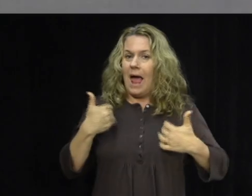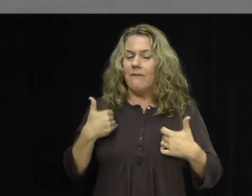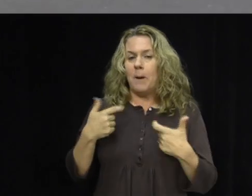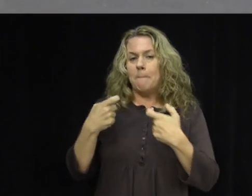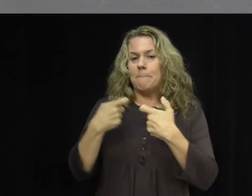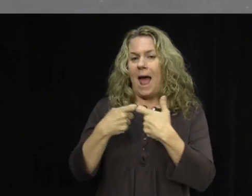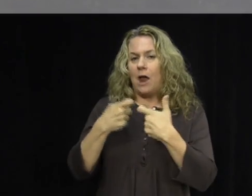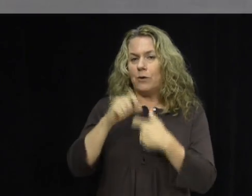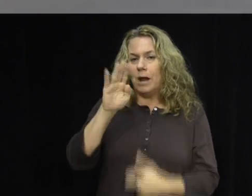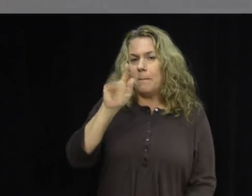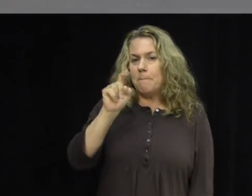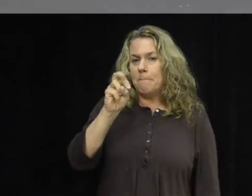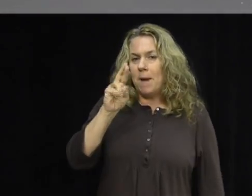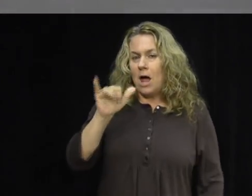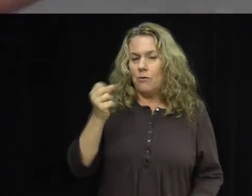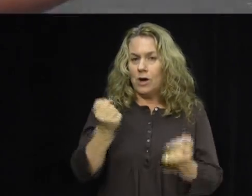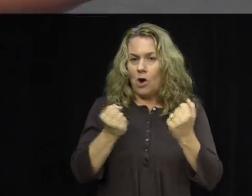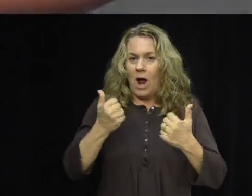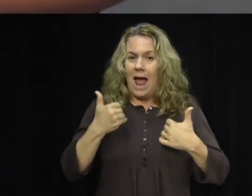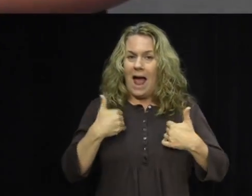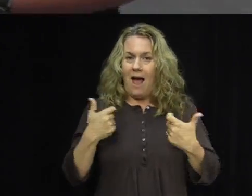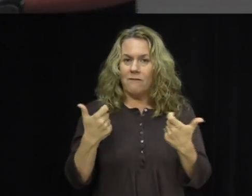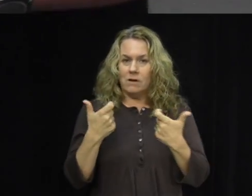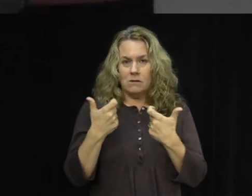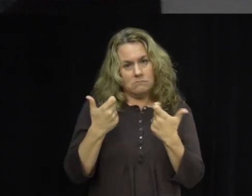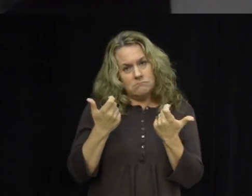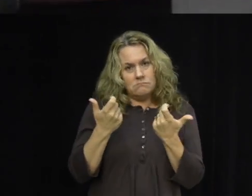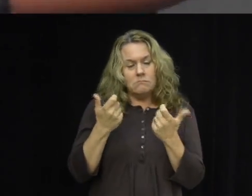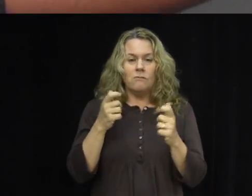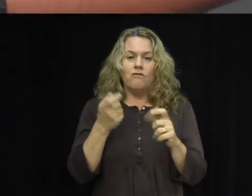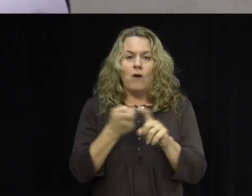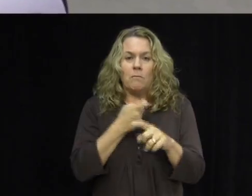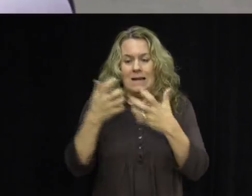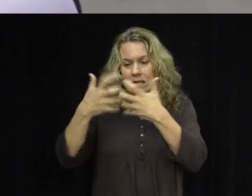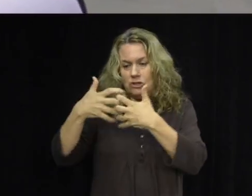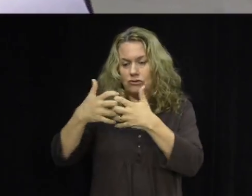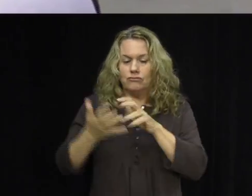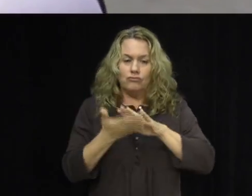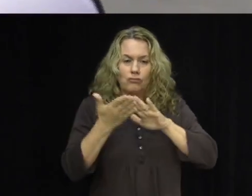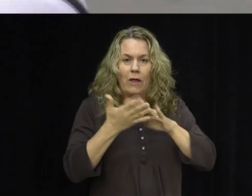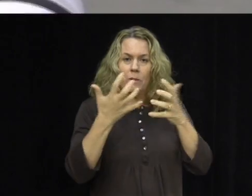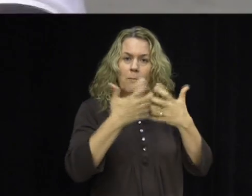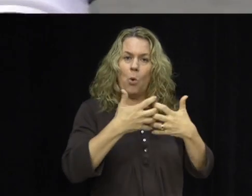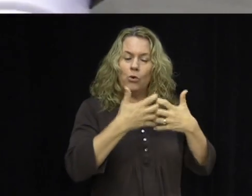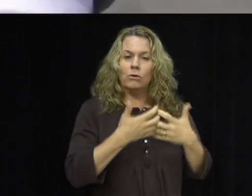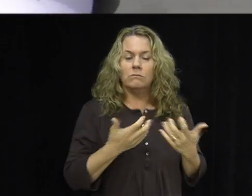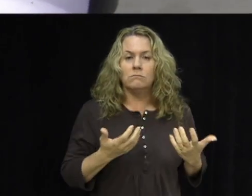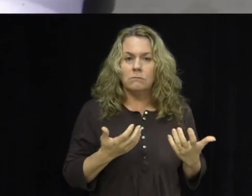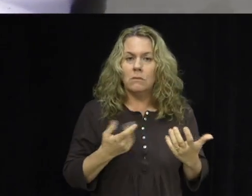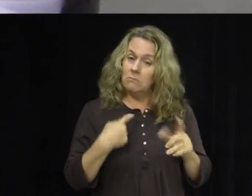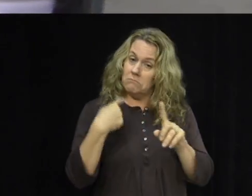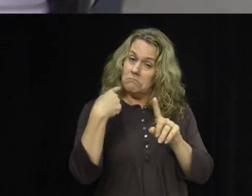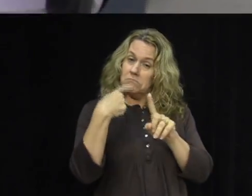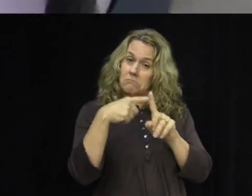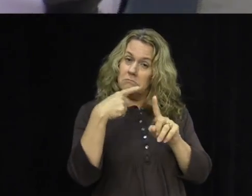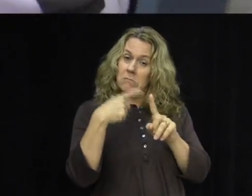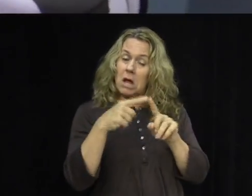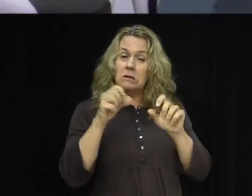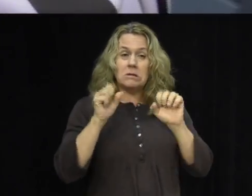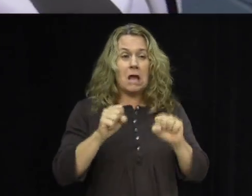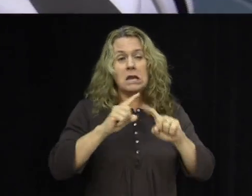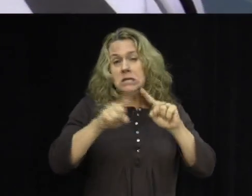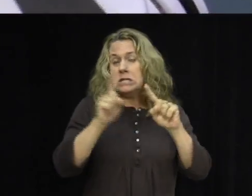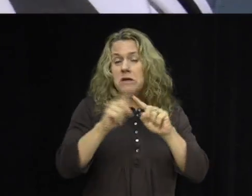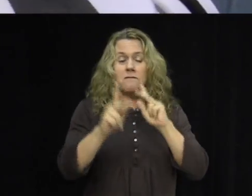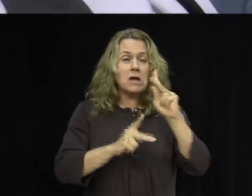car. It runs by taking the electricity from the battery and powering the motor. I would say the advantages to this are you can run in all